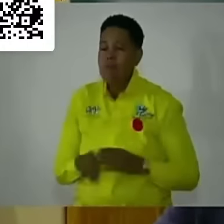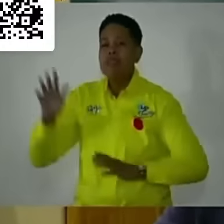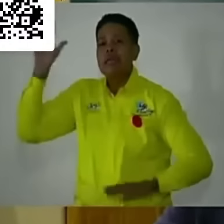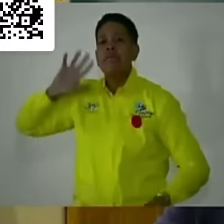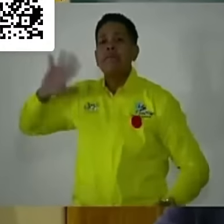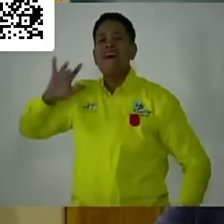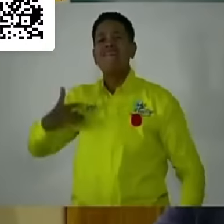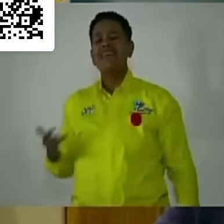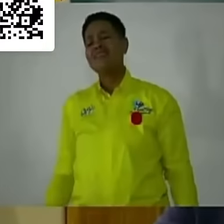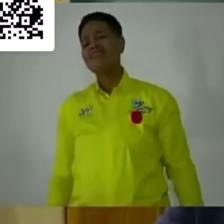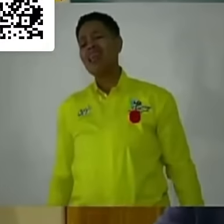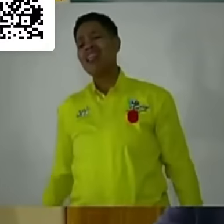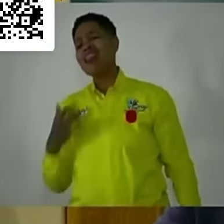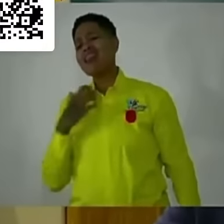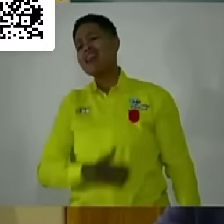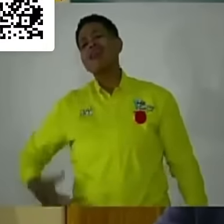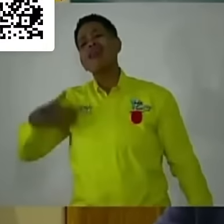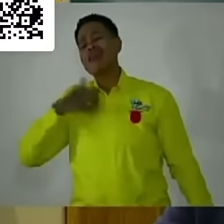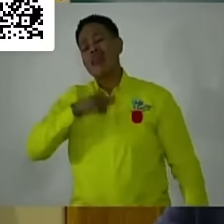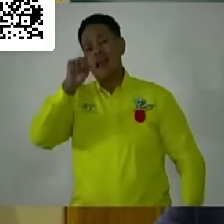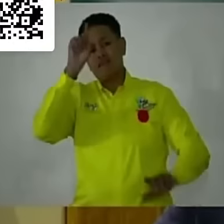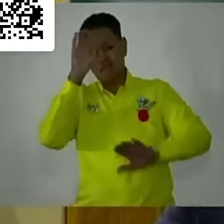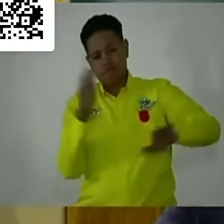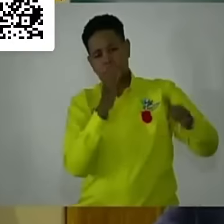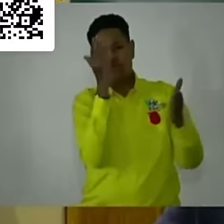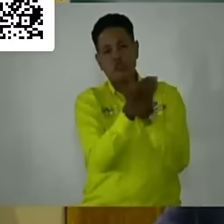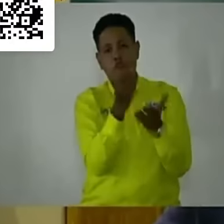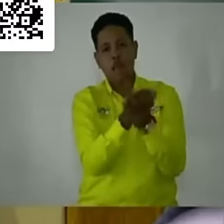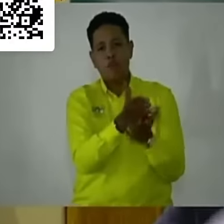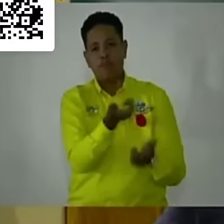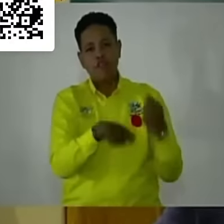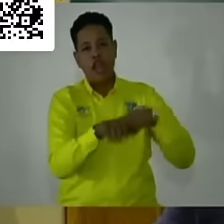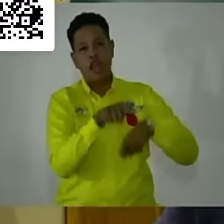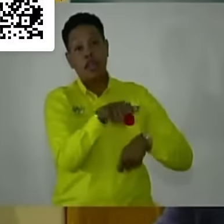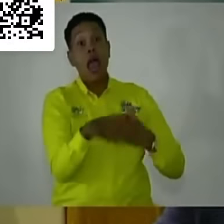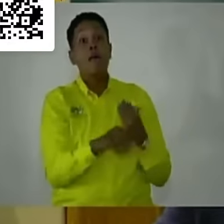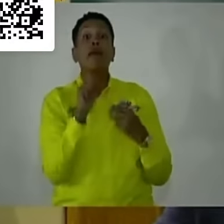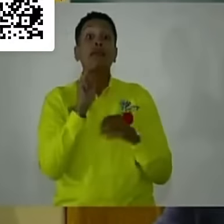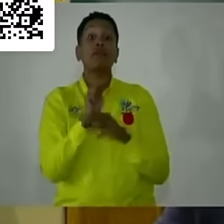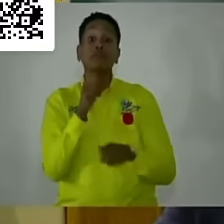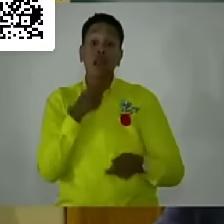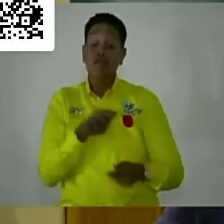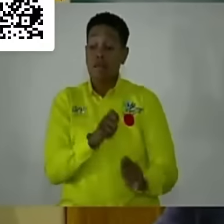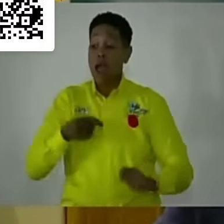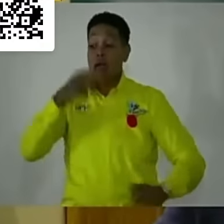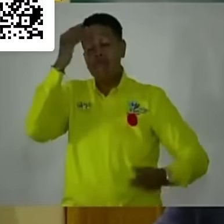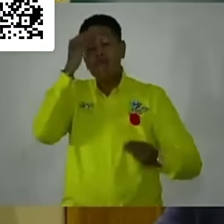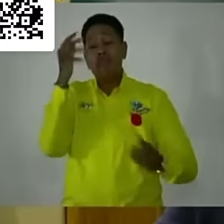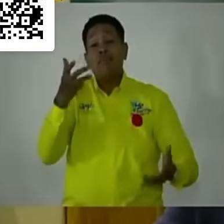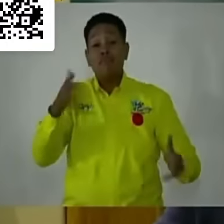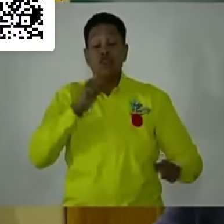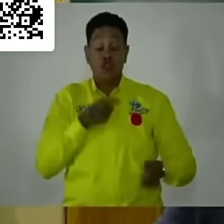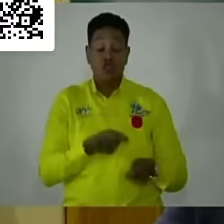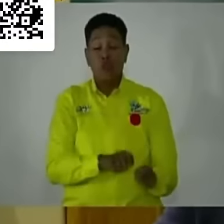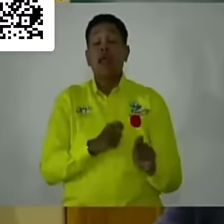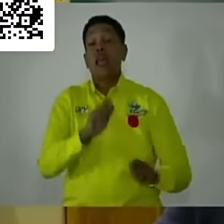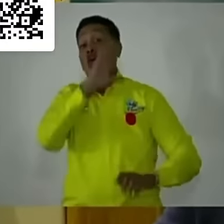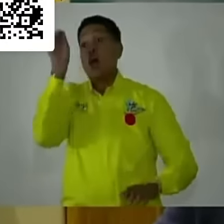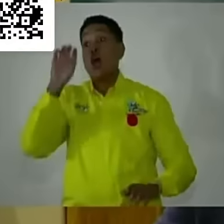past that we have to put a stop to. So as Minister of Mining, I have said that the mining